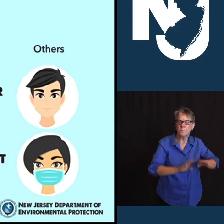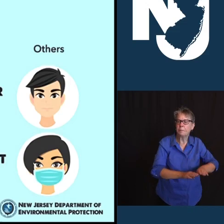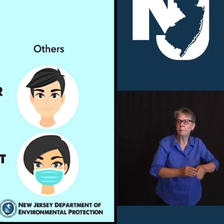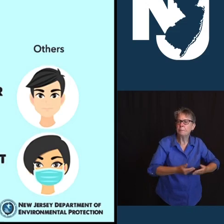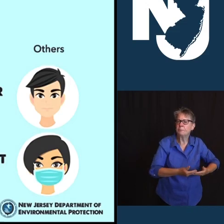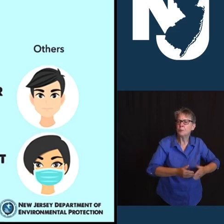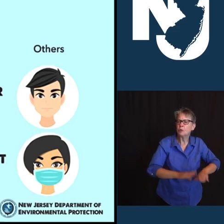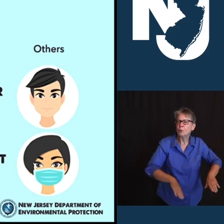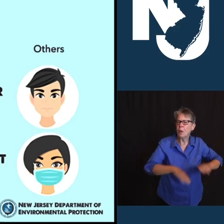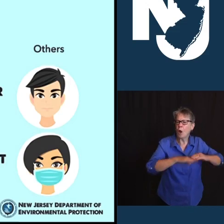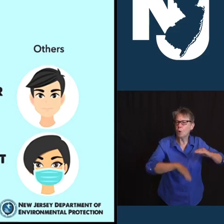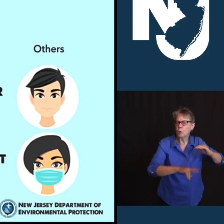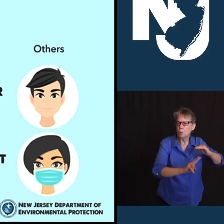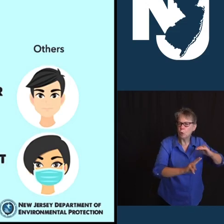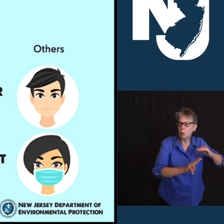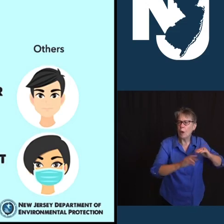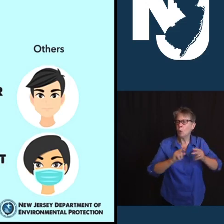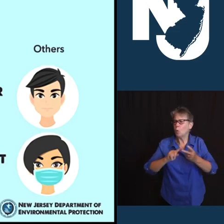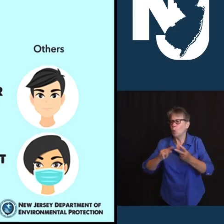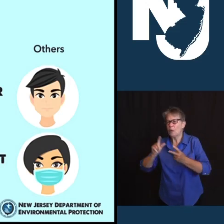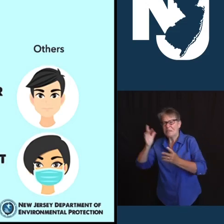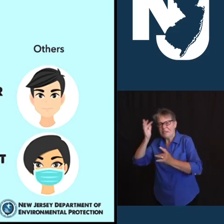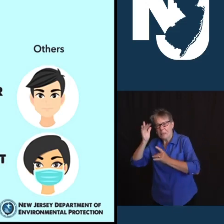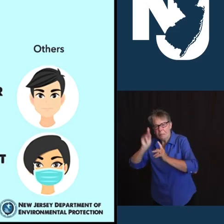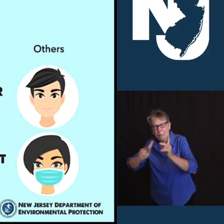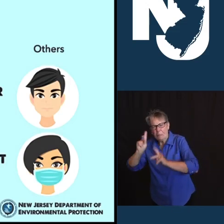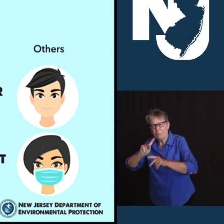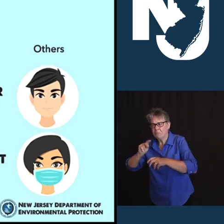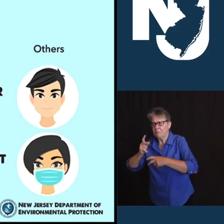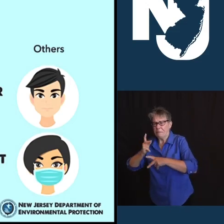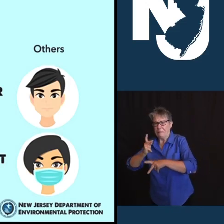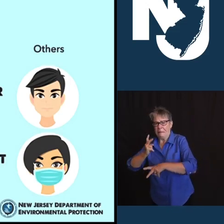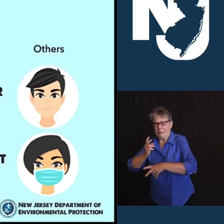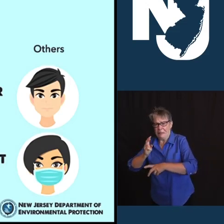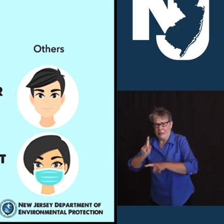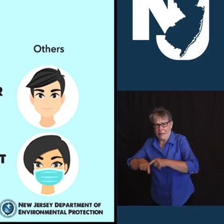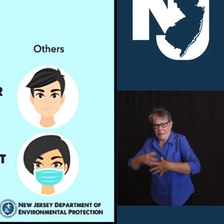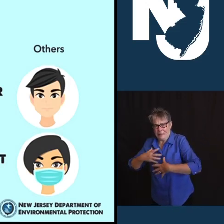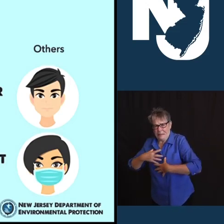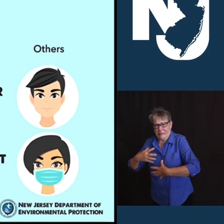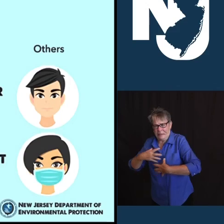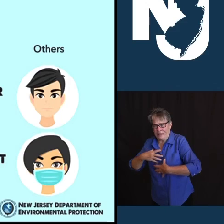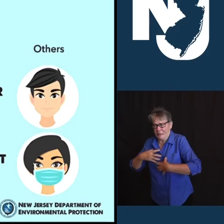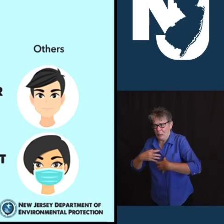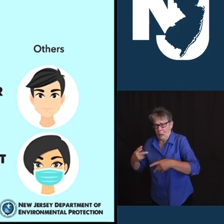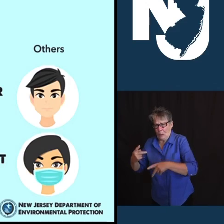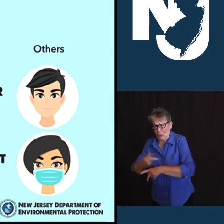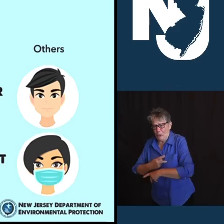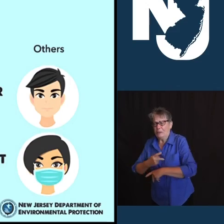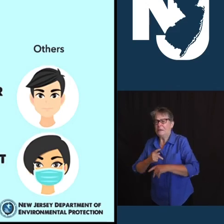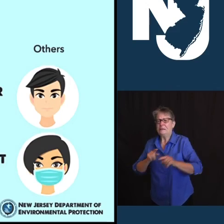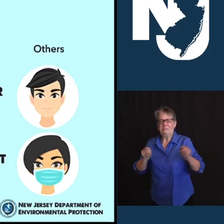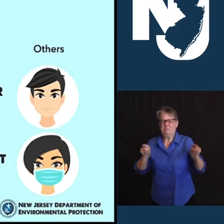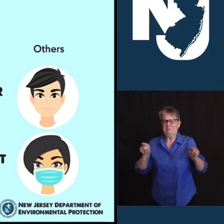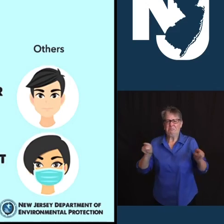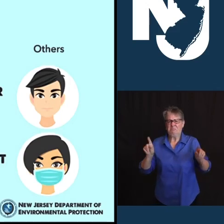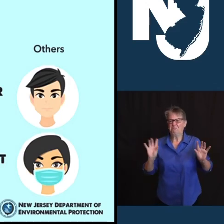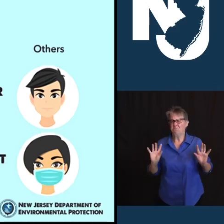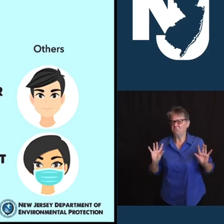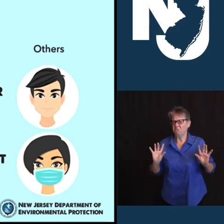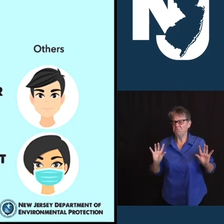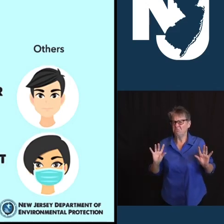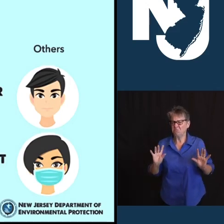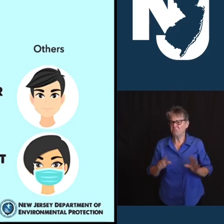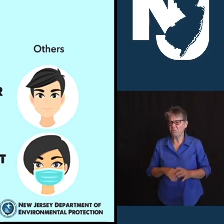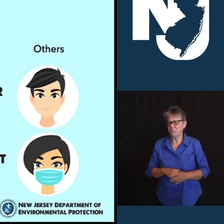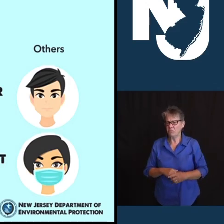well-being. That's it. Your political affiliation, by the way, is not an underlying condition. COVID-19 does not